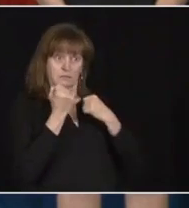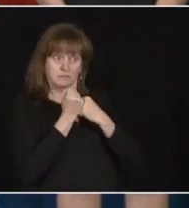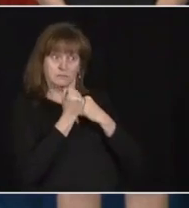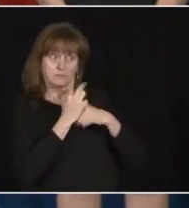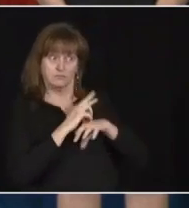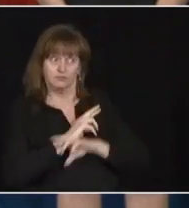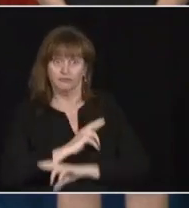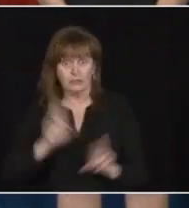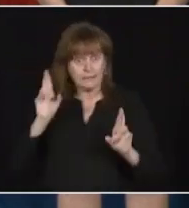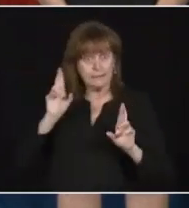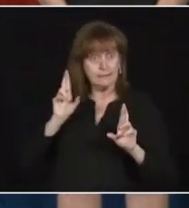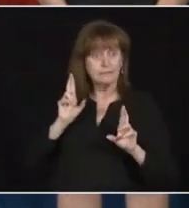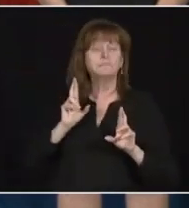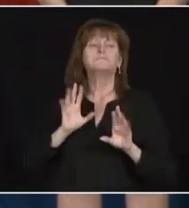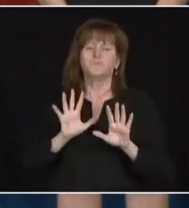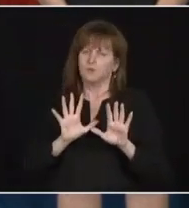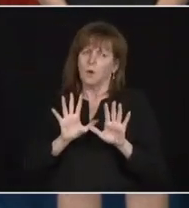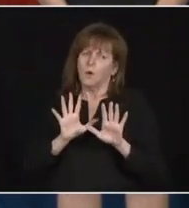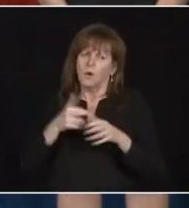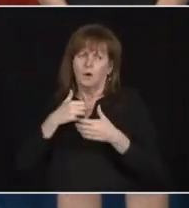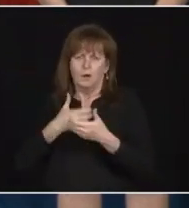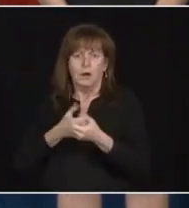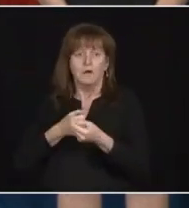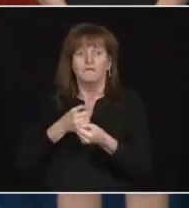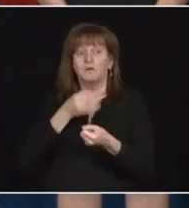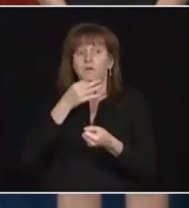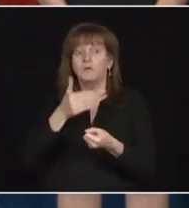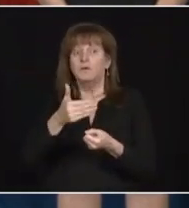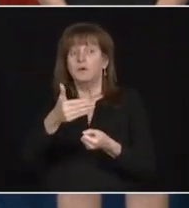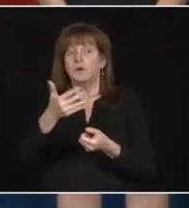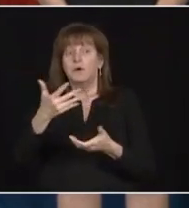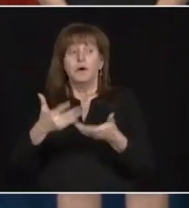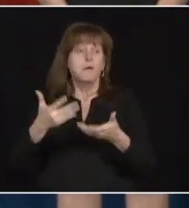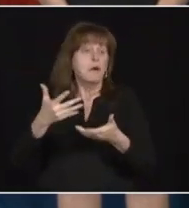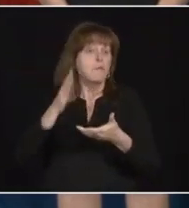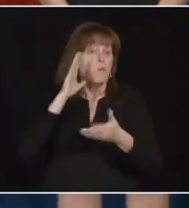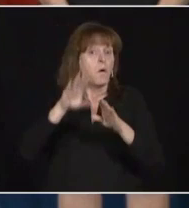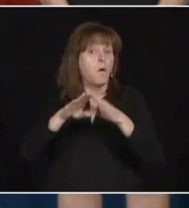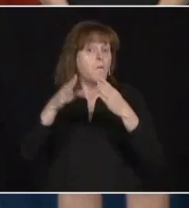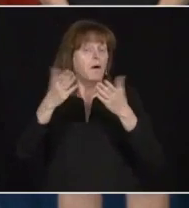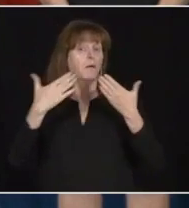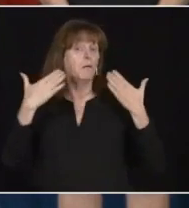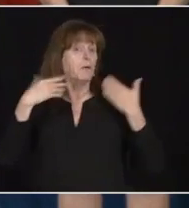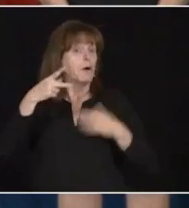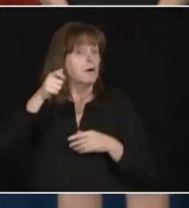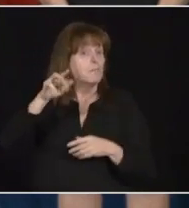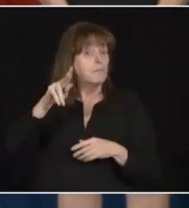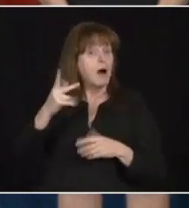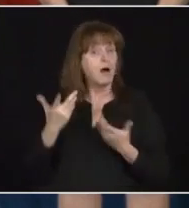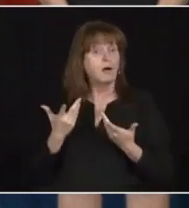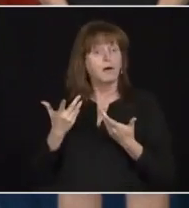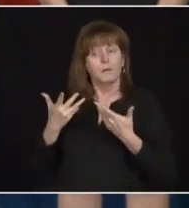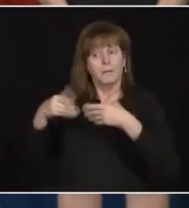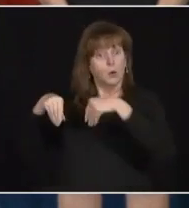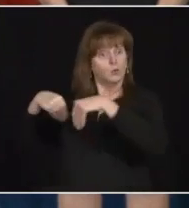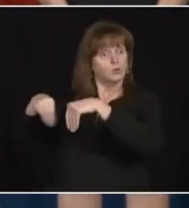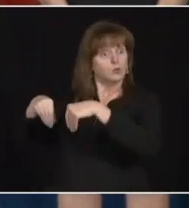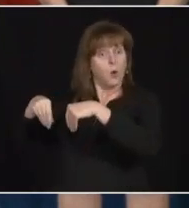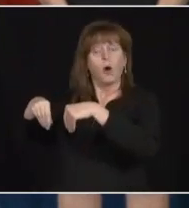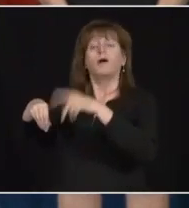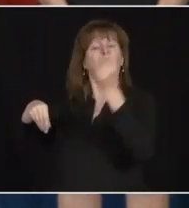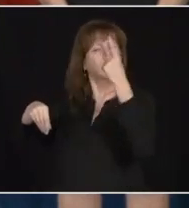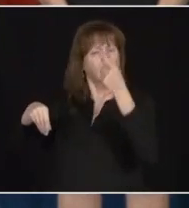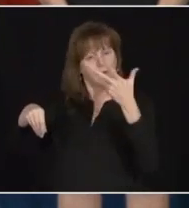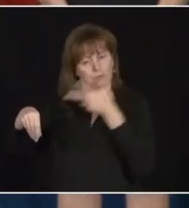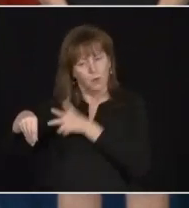getting close to opening parks, that we're getting close to opening retail for curbside pickup. It gives